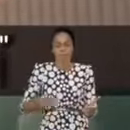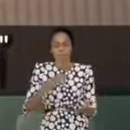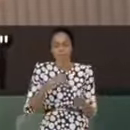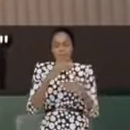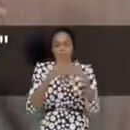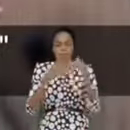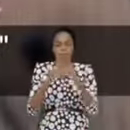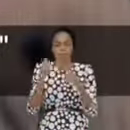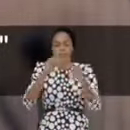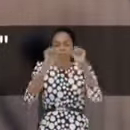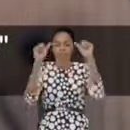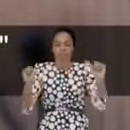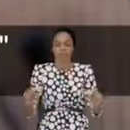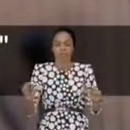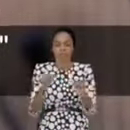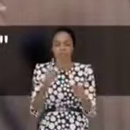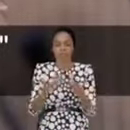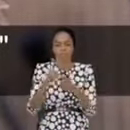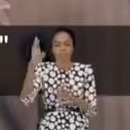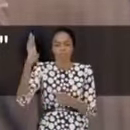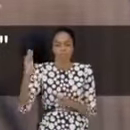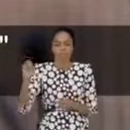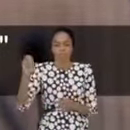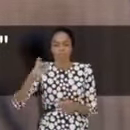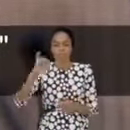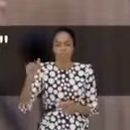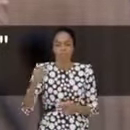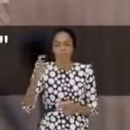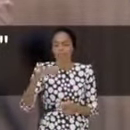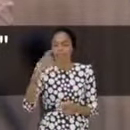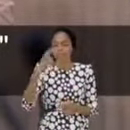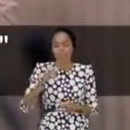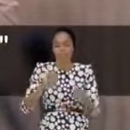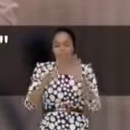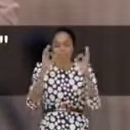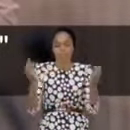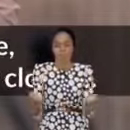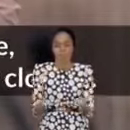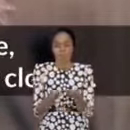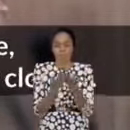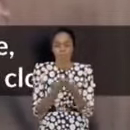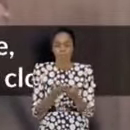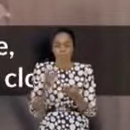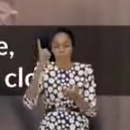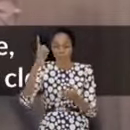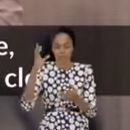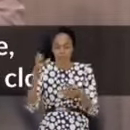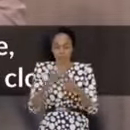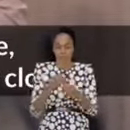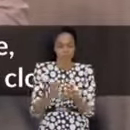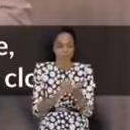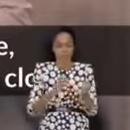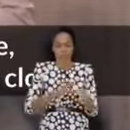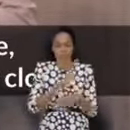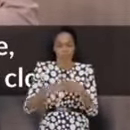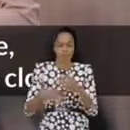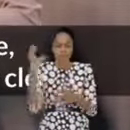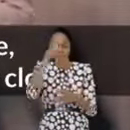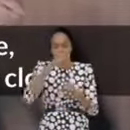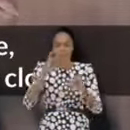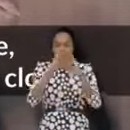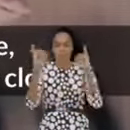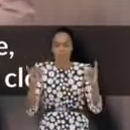an altar there to God. So Jacob told his household, get rid of foreign gods you have,